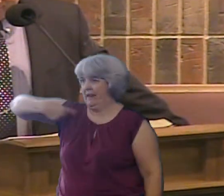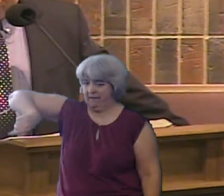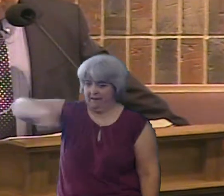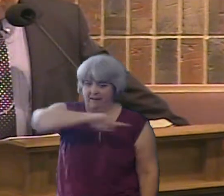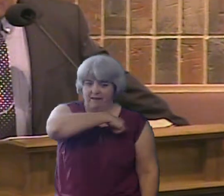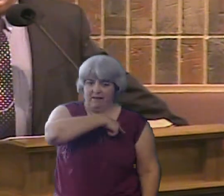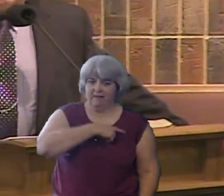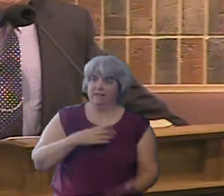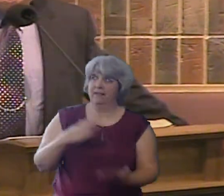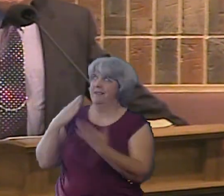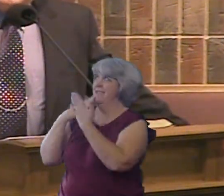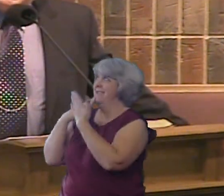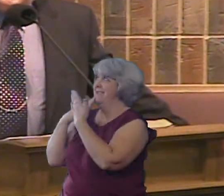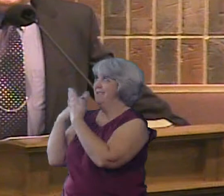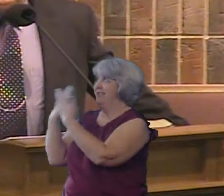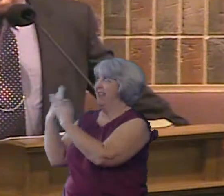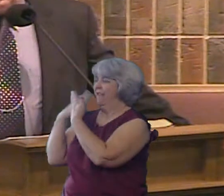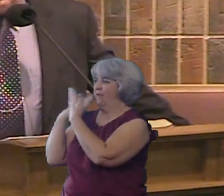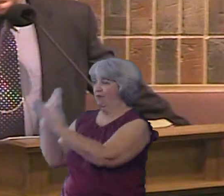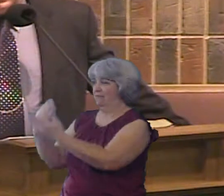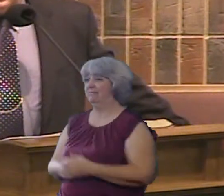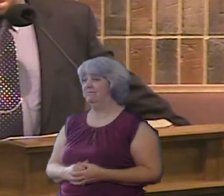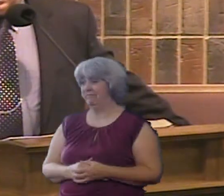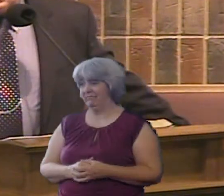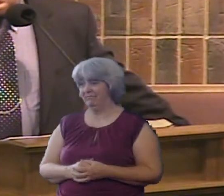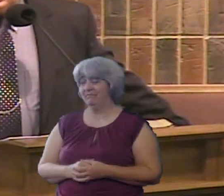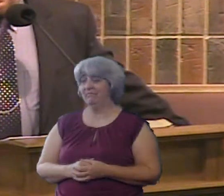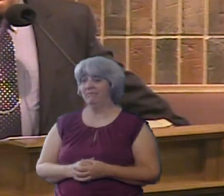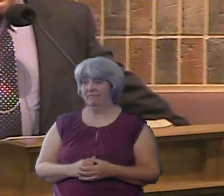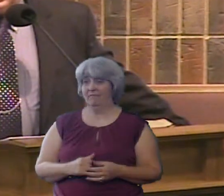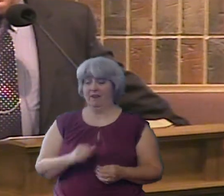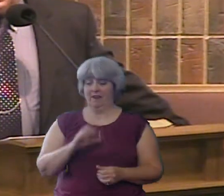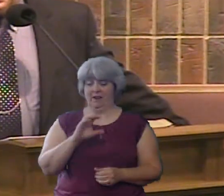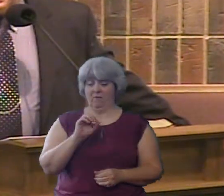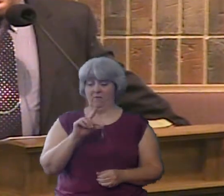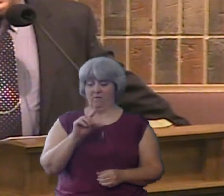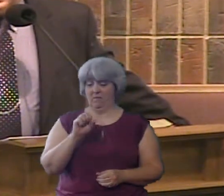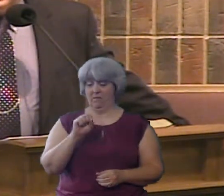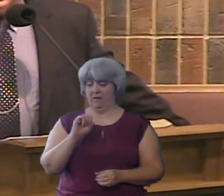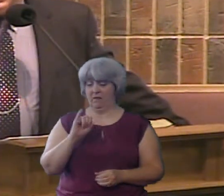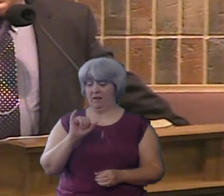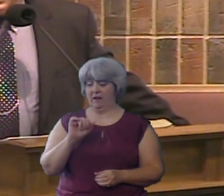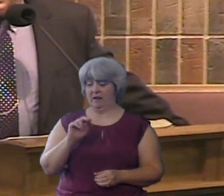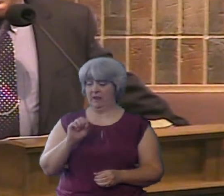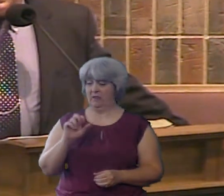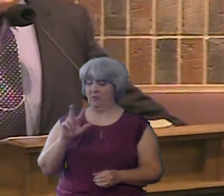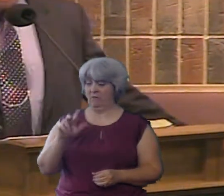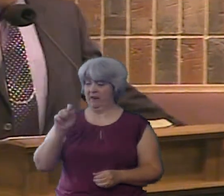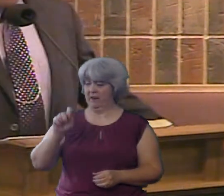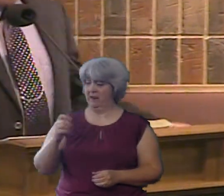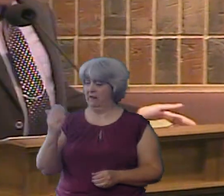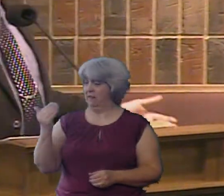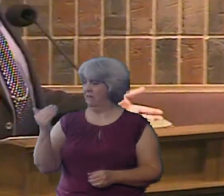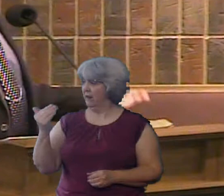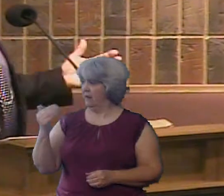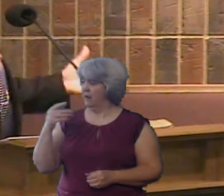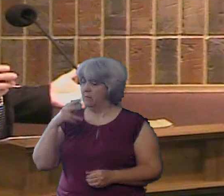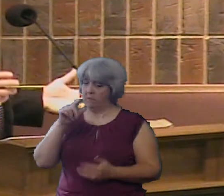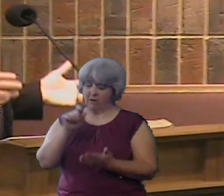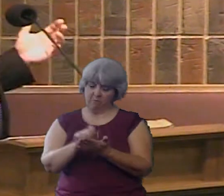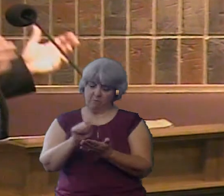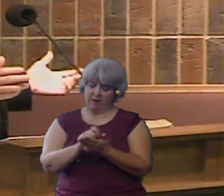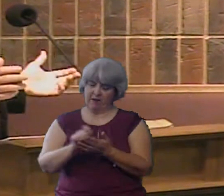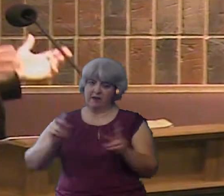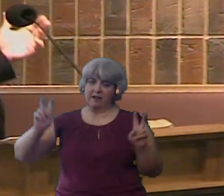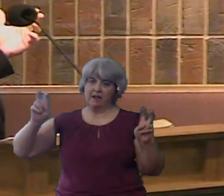thankful. In fact, Paul would write in Colossians chapter 3 and verse 15 and say, let the peace of